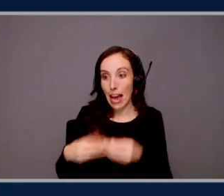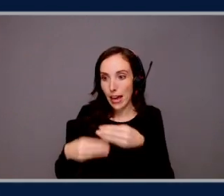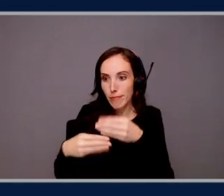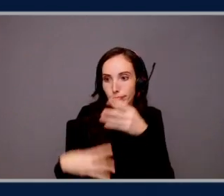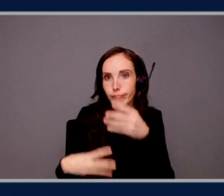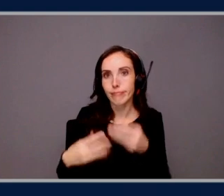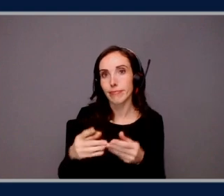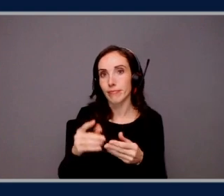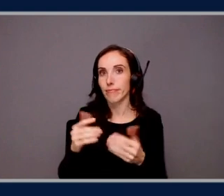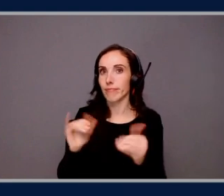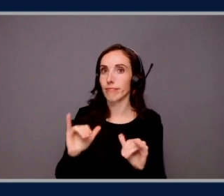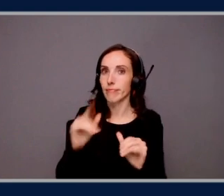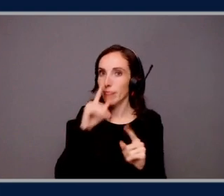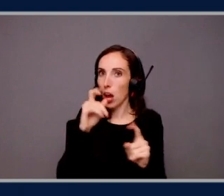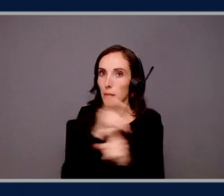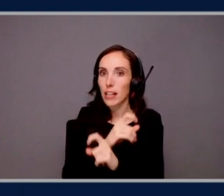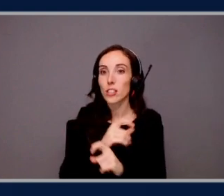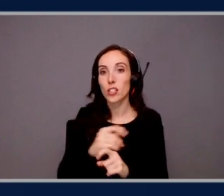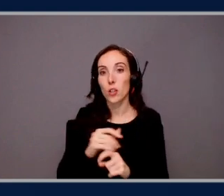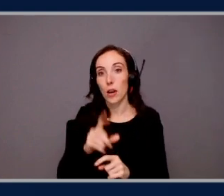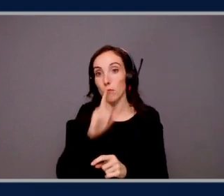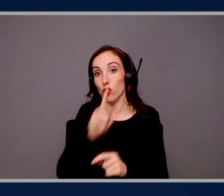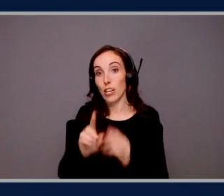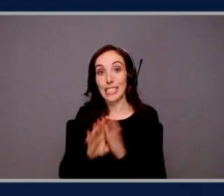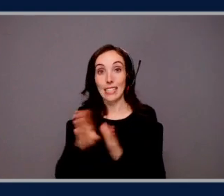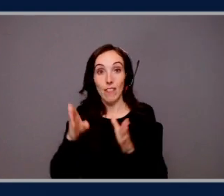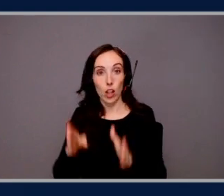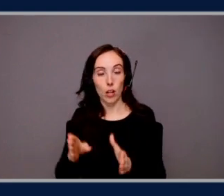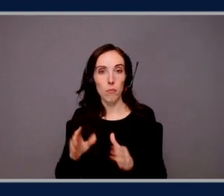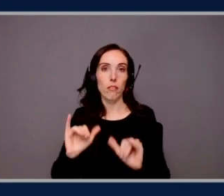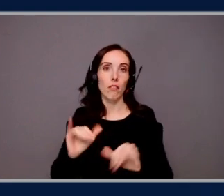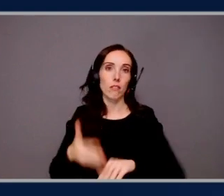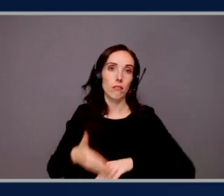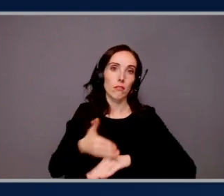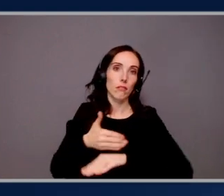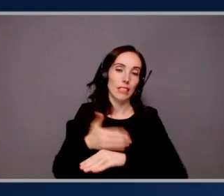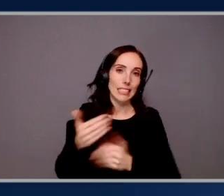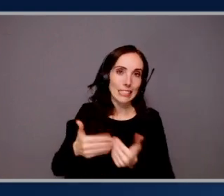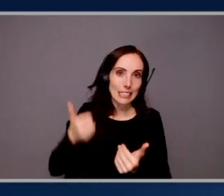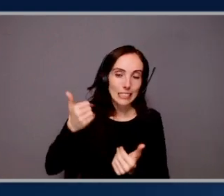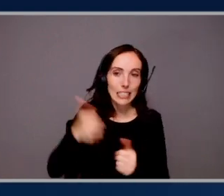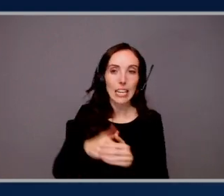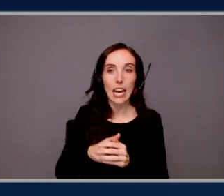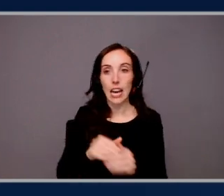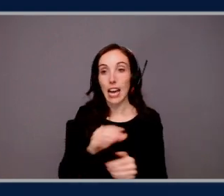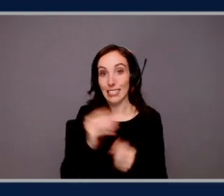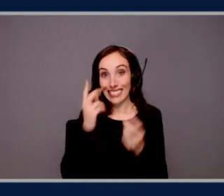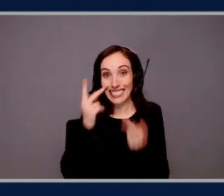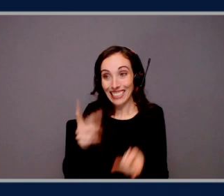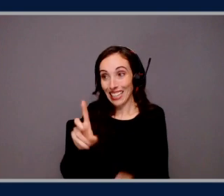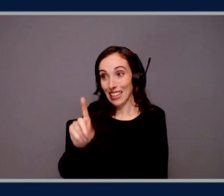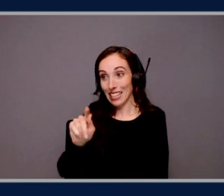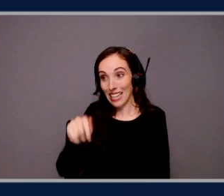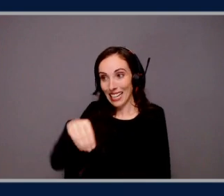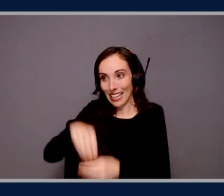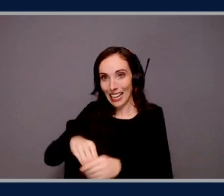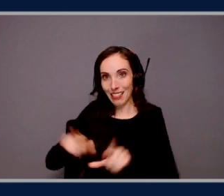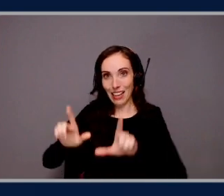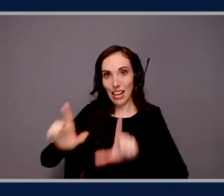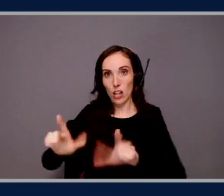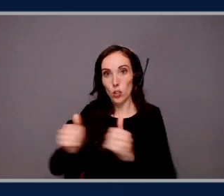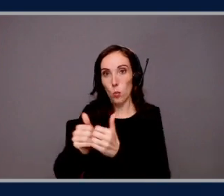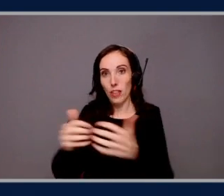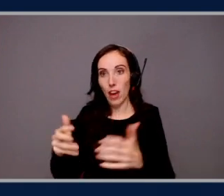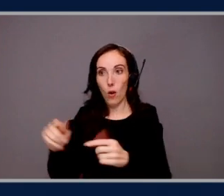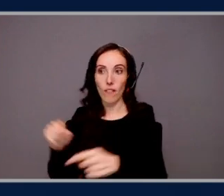becoming easier for me as a developer. And then seeing the data right in the in the console without having to leave first. Again, like